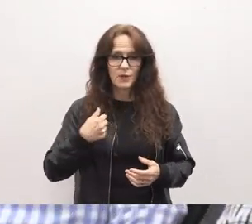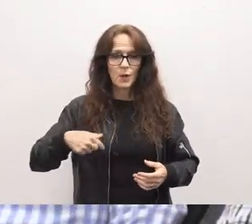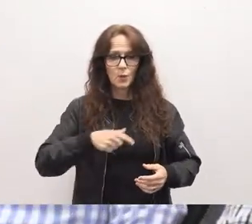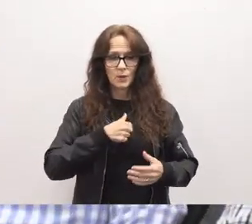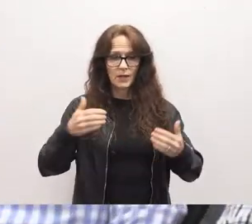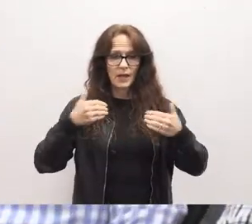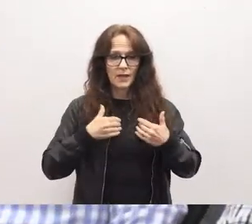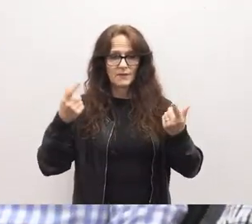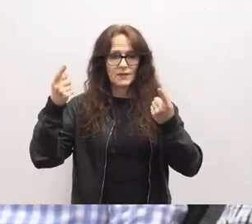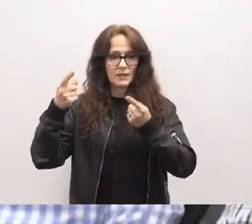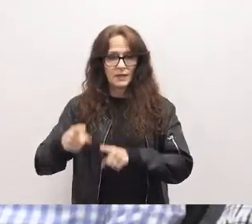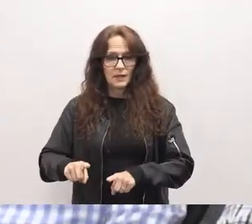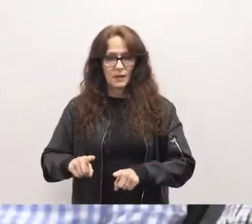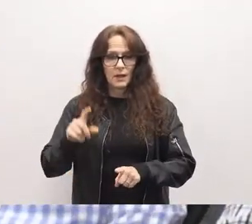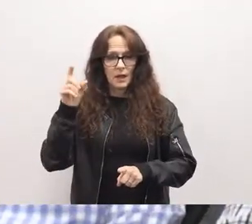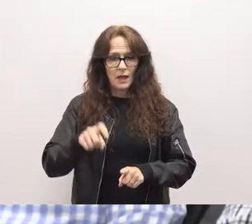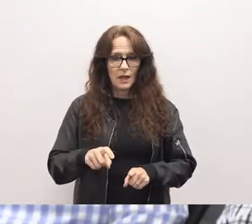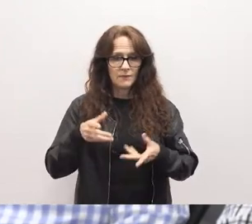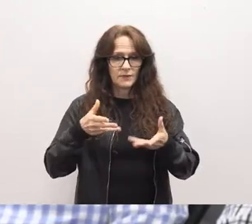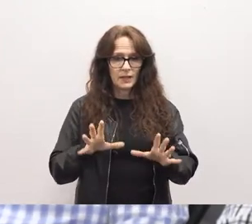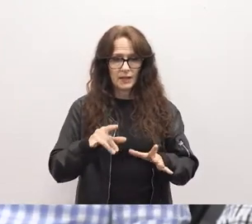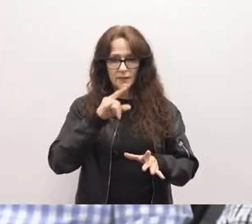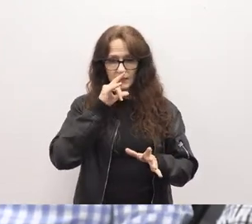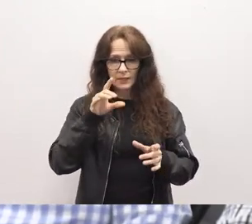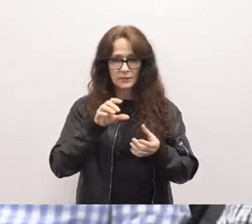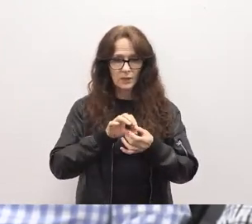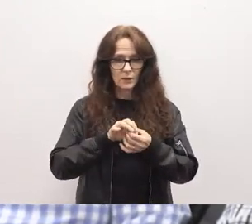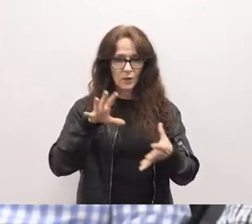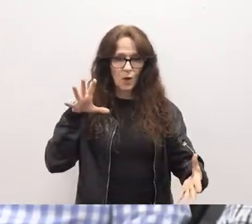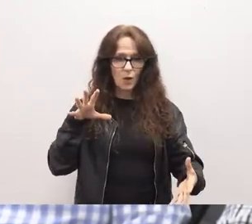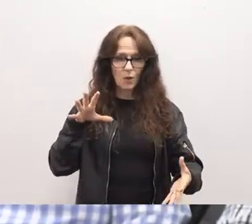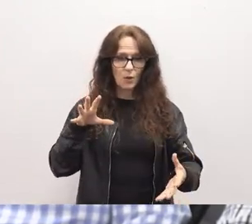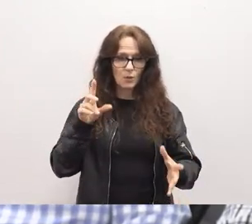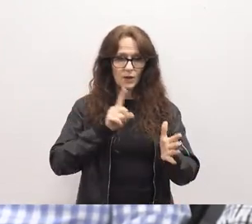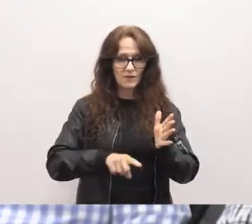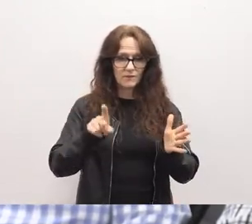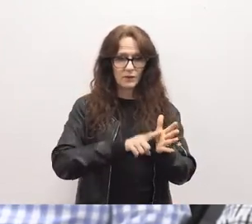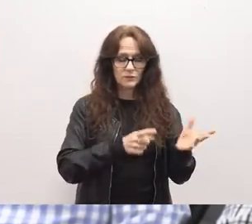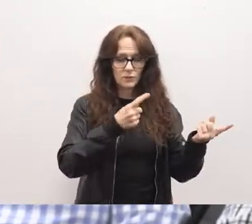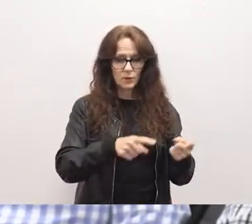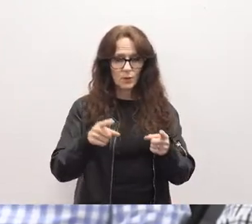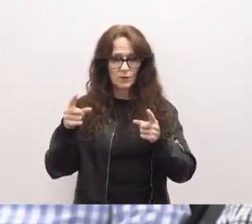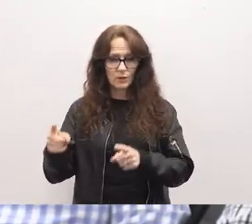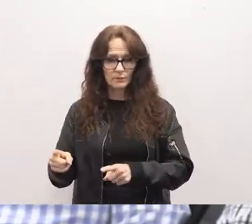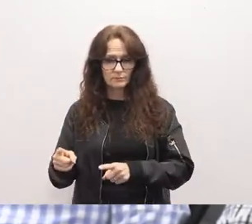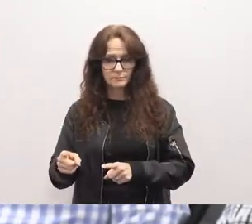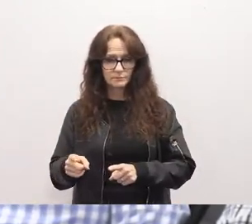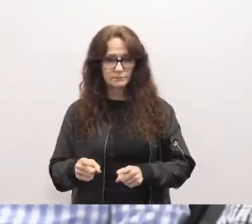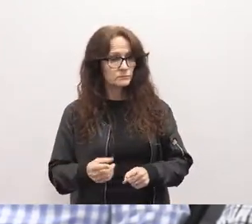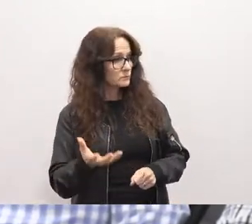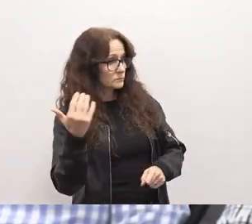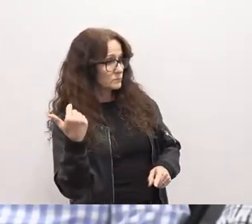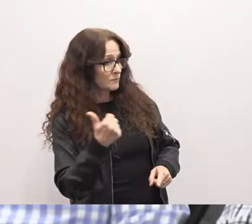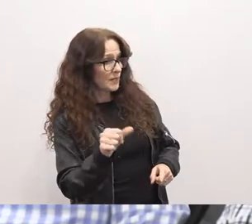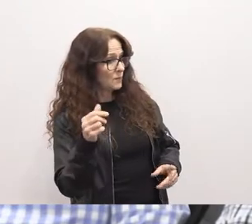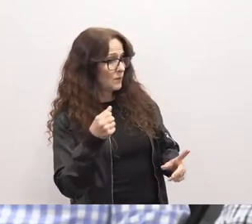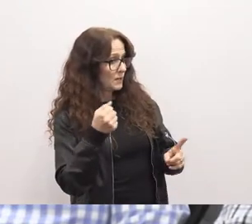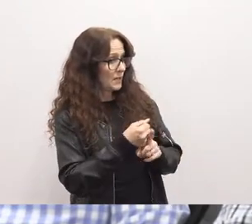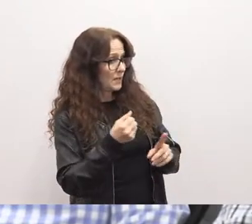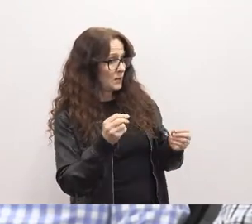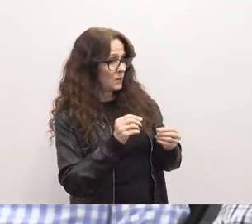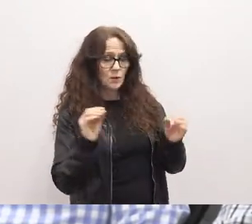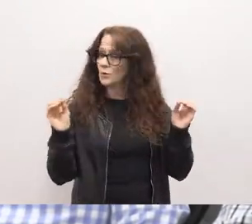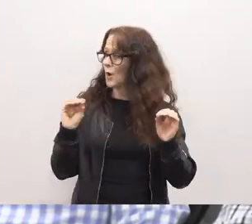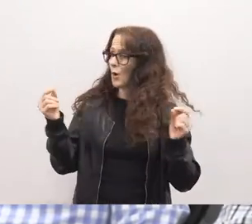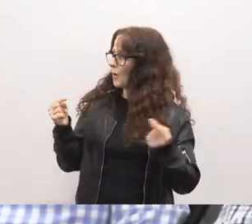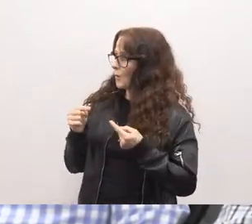this incident. We're going to have to let all the kids go because we have an investigation going on. Was there anybody hit? No, there's